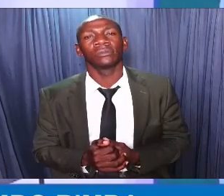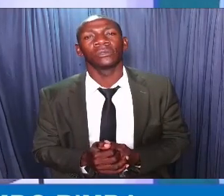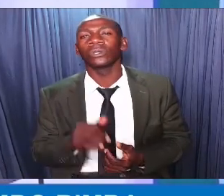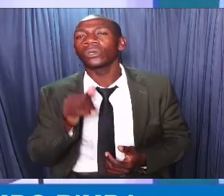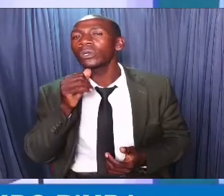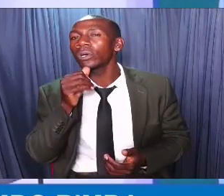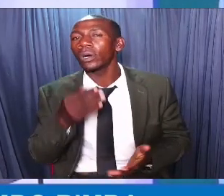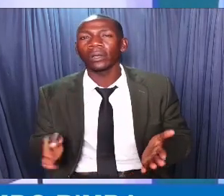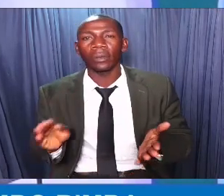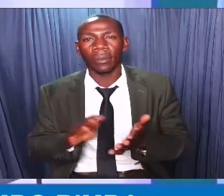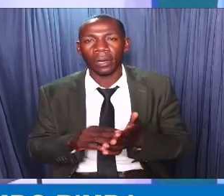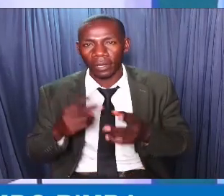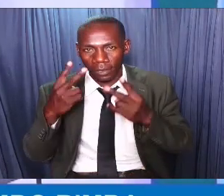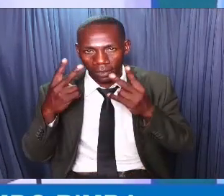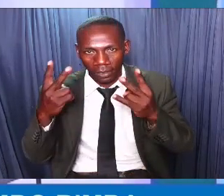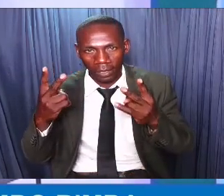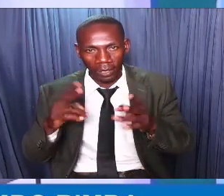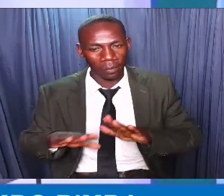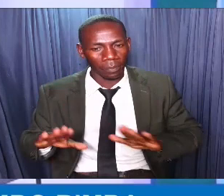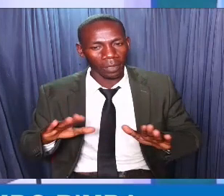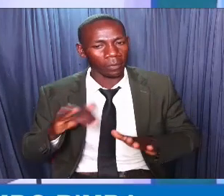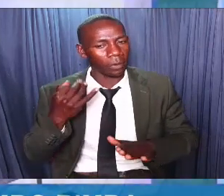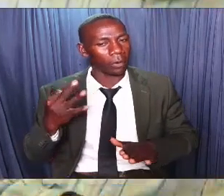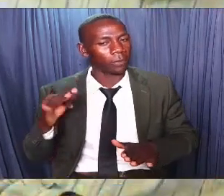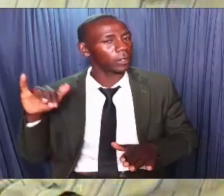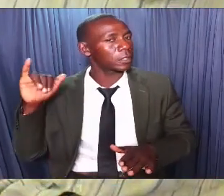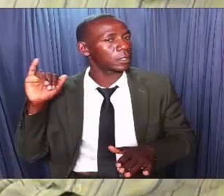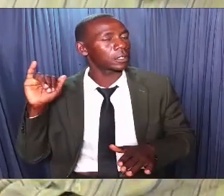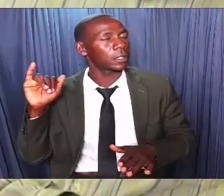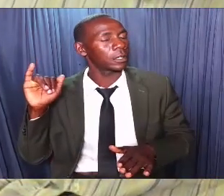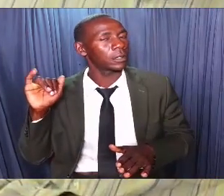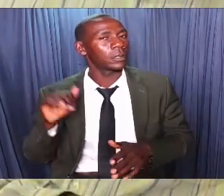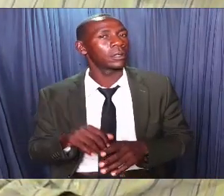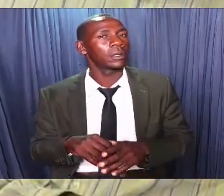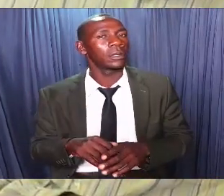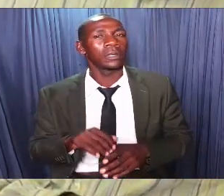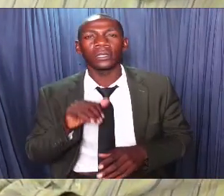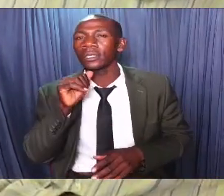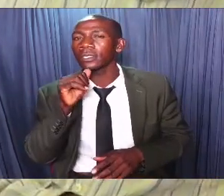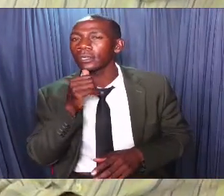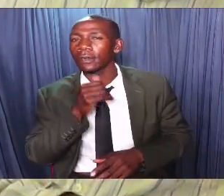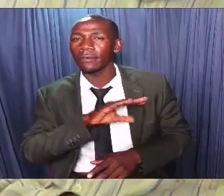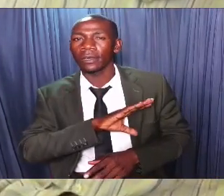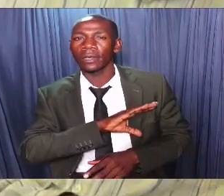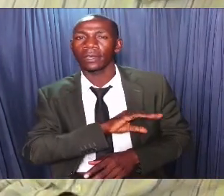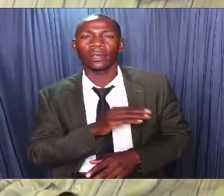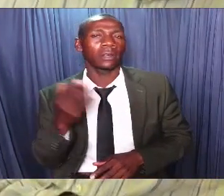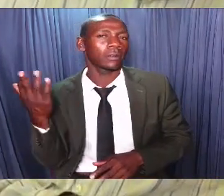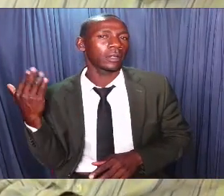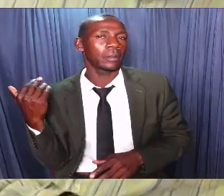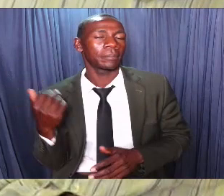Wasirudi. Kuangalia matendo yao ya jana. They should not behold their past works. Wala kutabika kwao kwa jana. Or how they labored